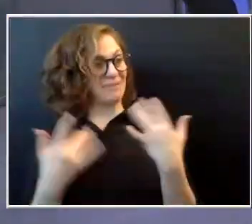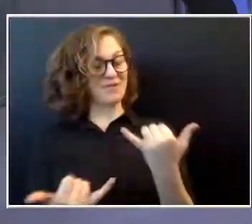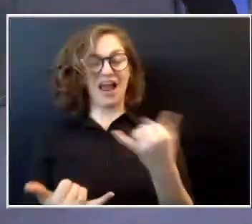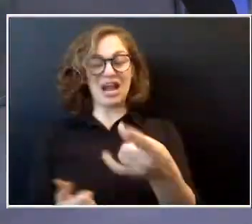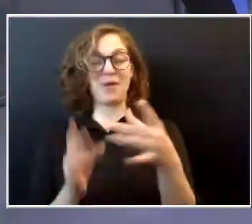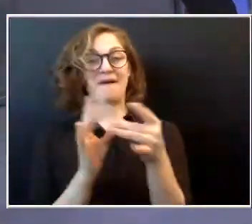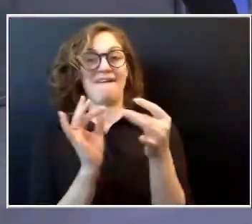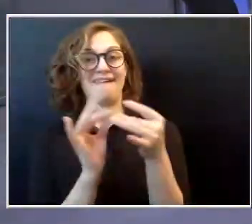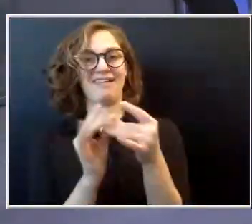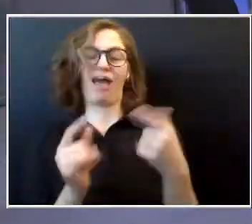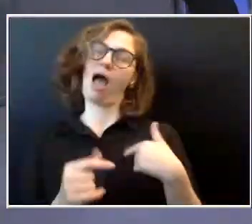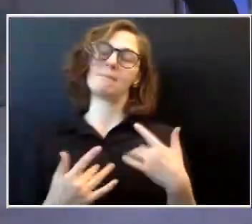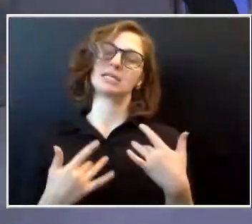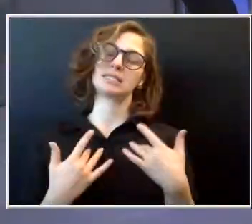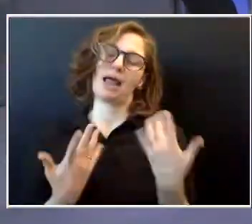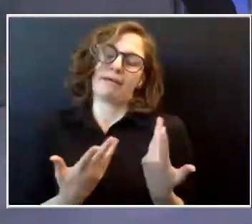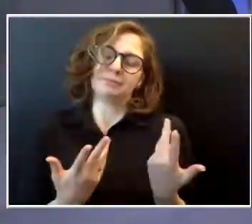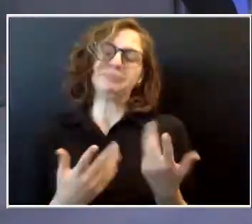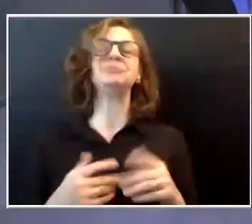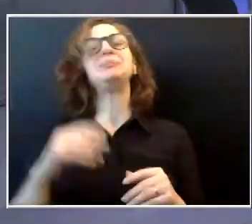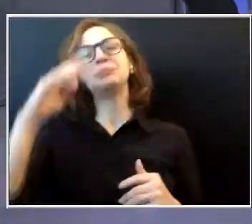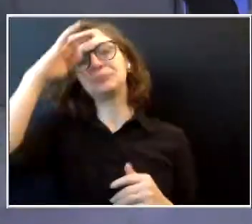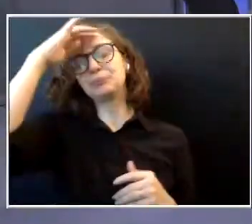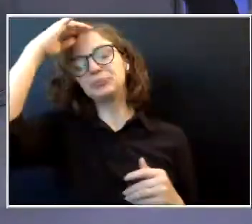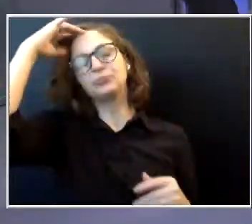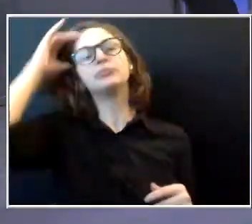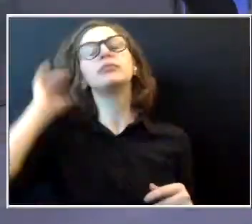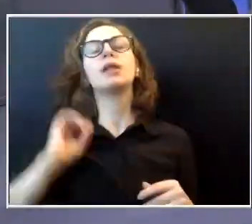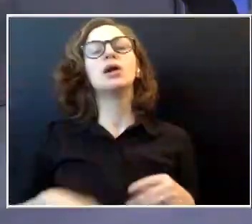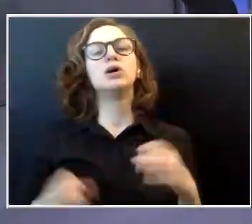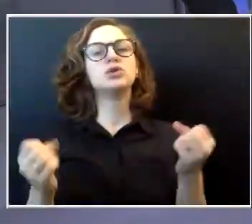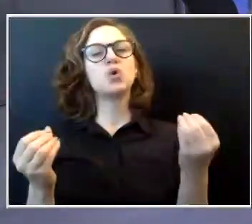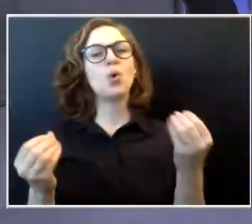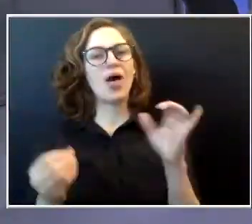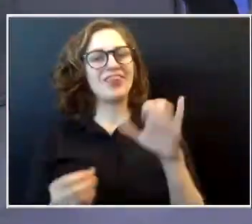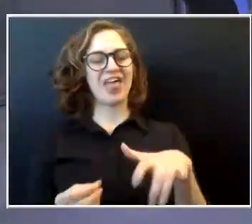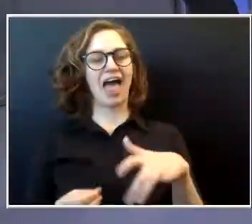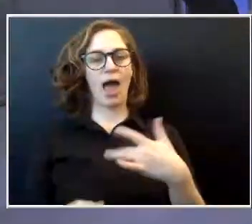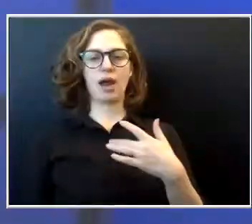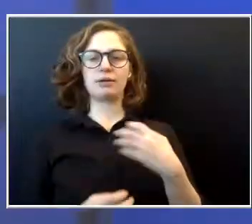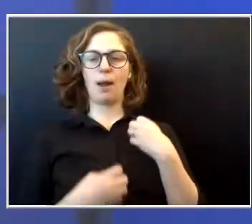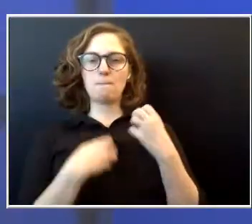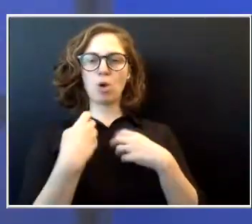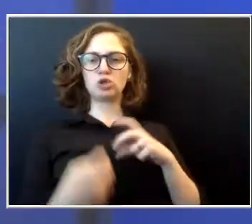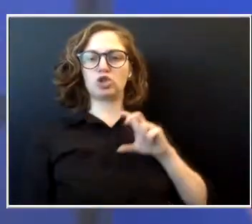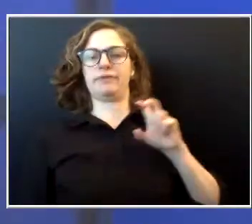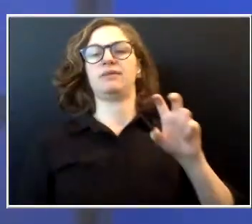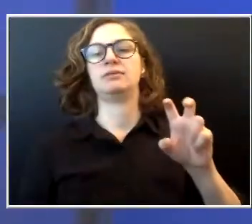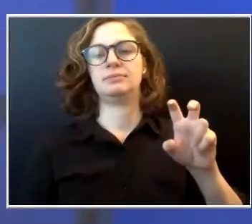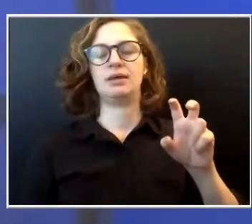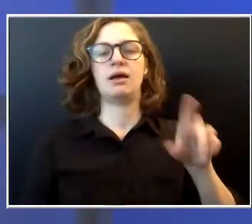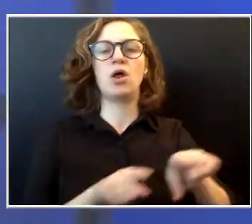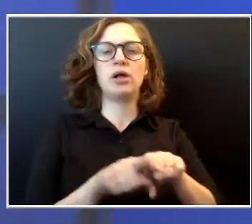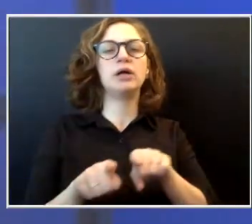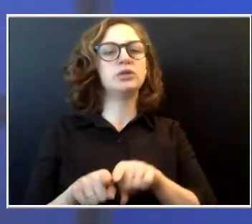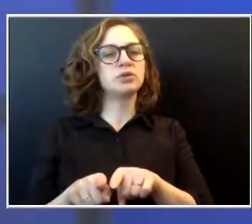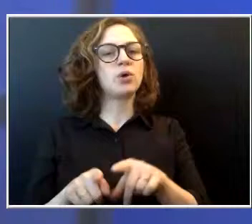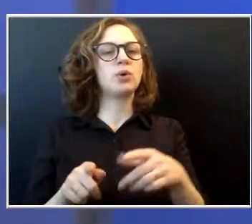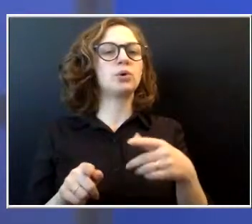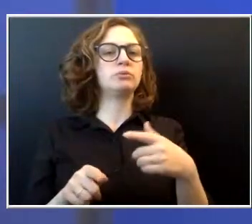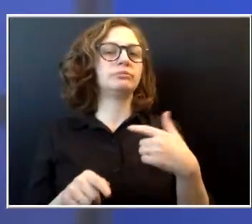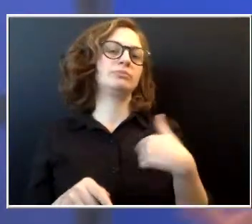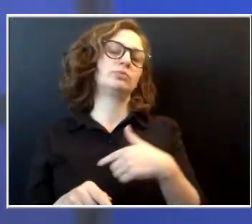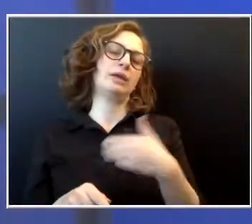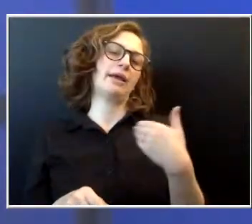say? But so that investment, and then also we just have something that we see in a lot of different aspects of life: